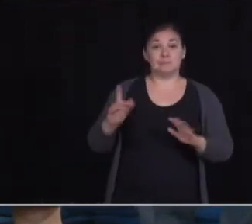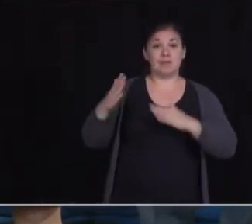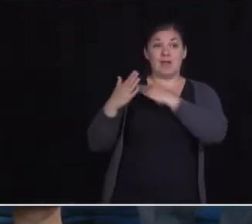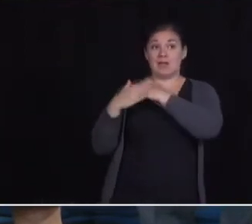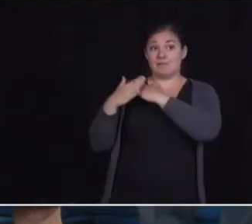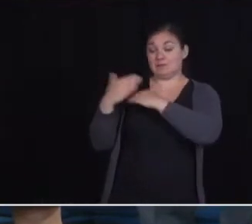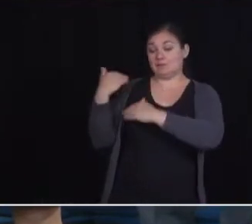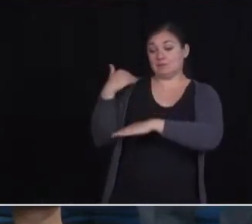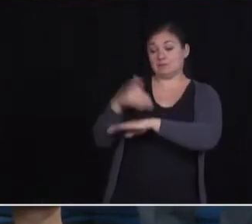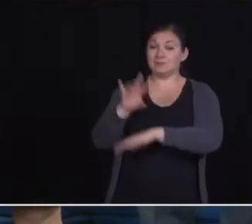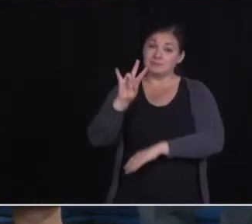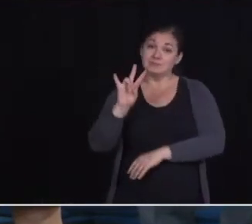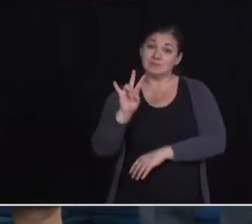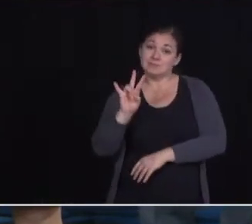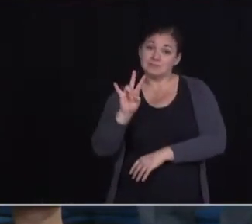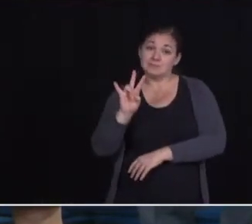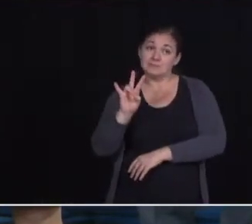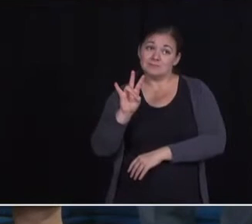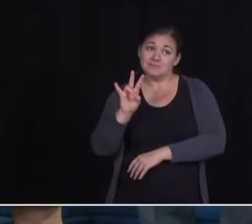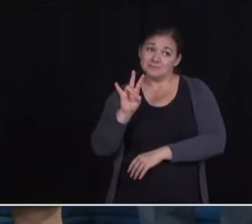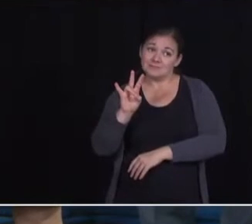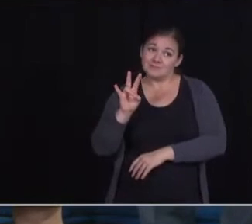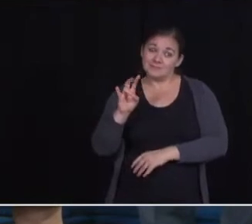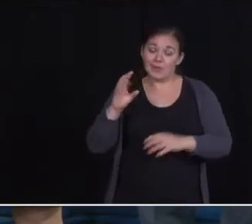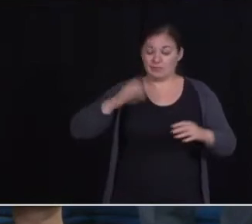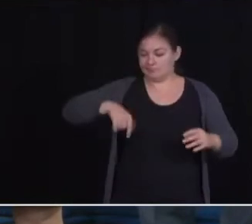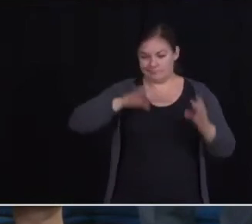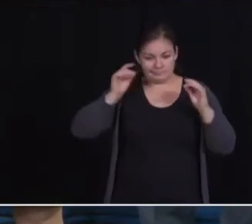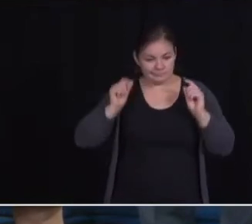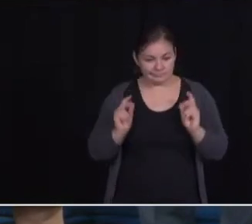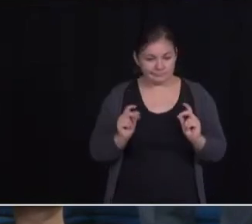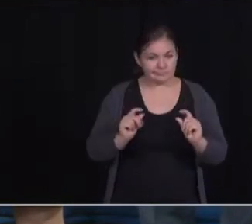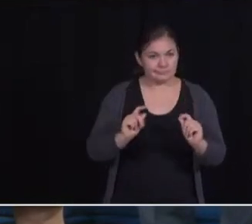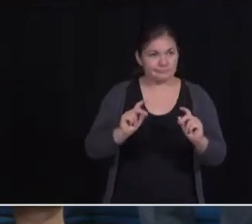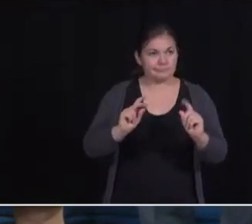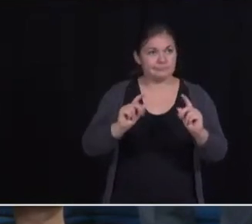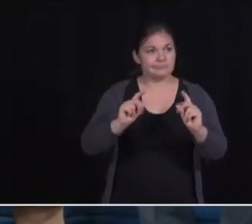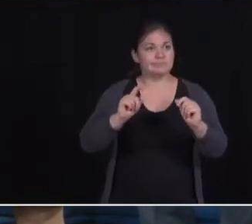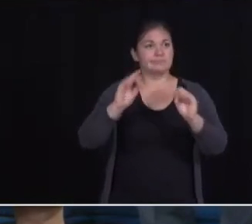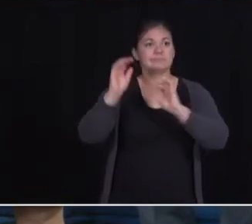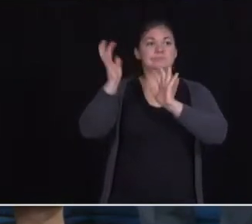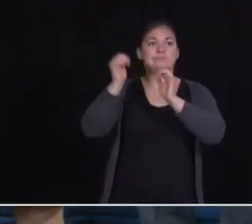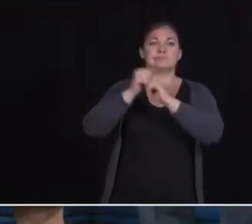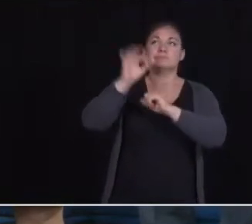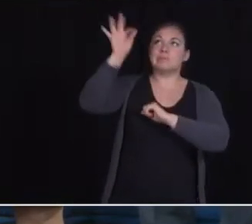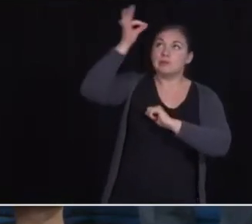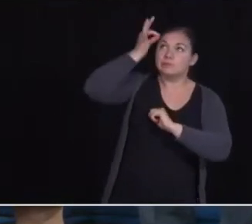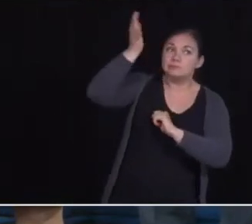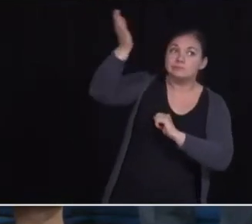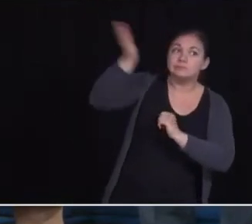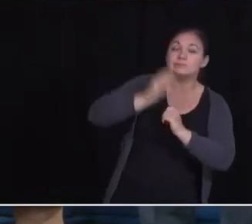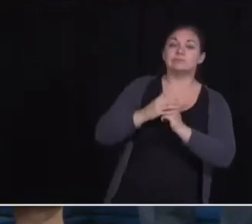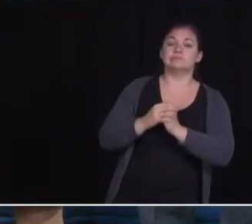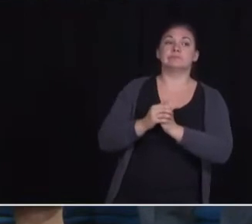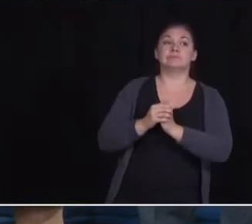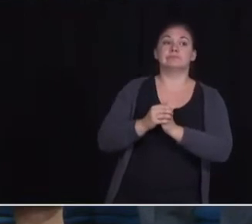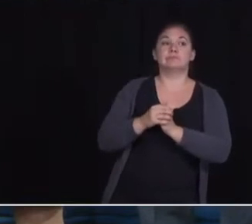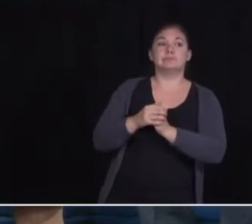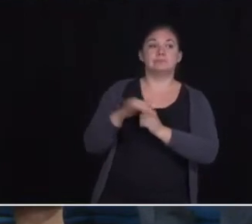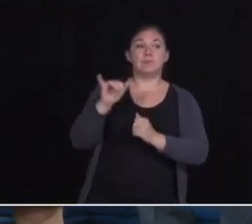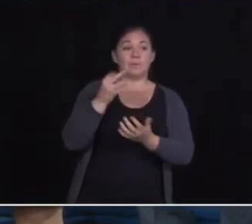acted immediately talking to the federal government along with talking to the finance minister, asking him to put a package of $300 million